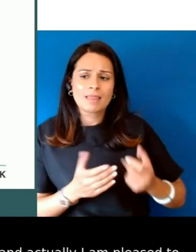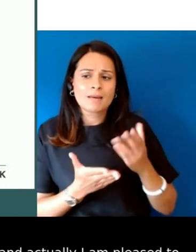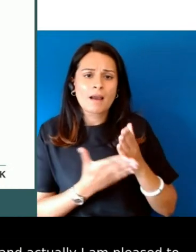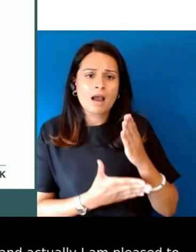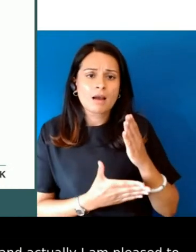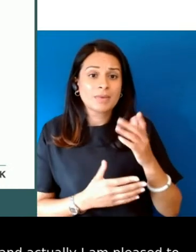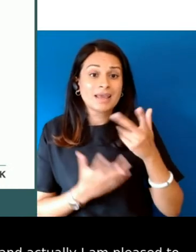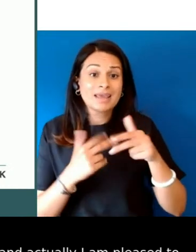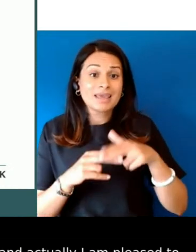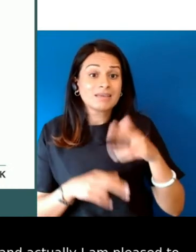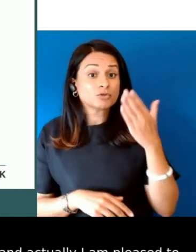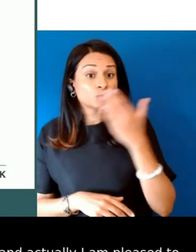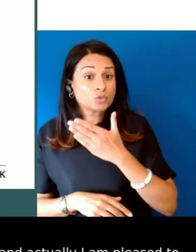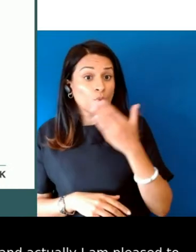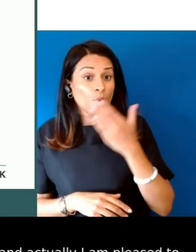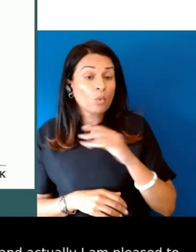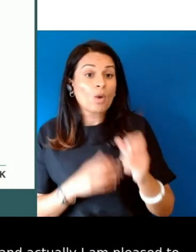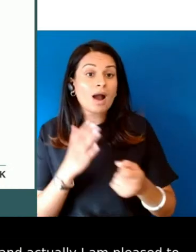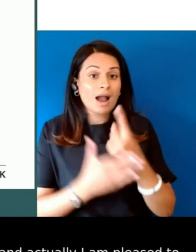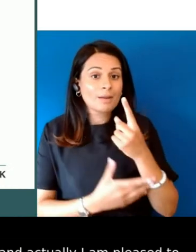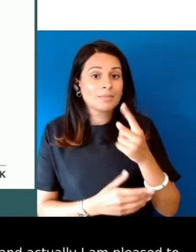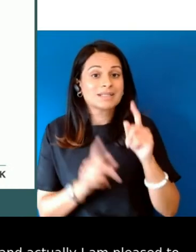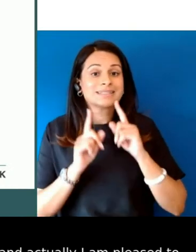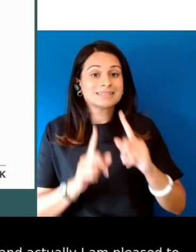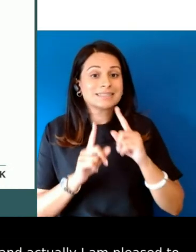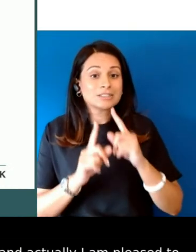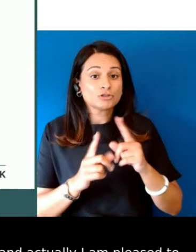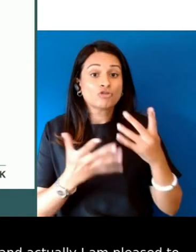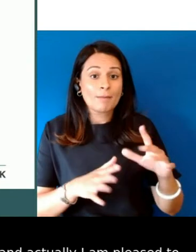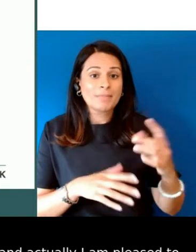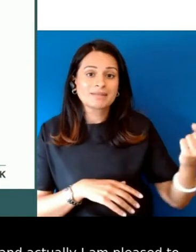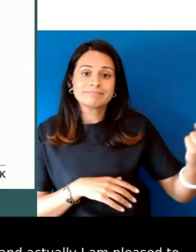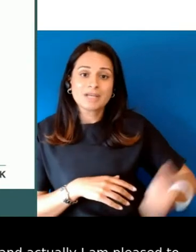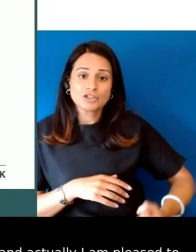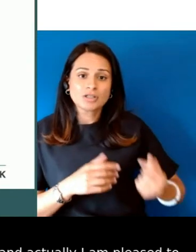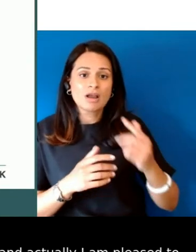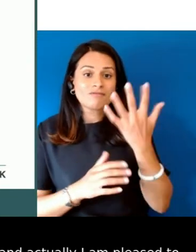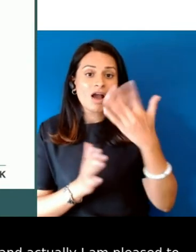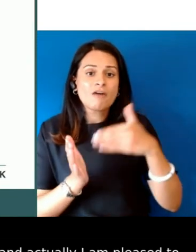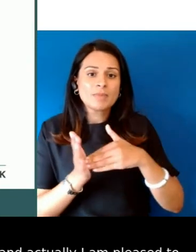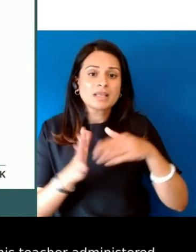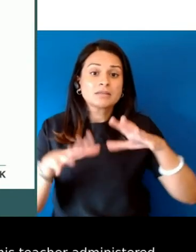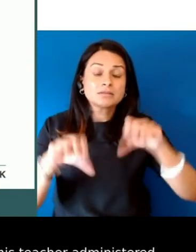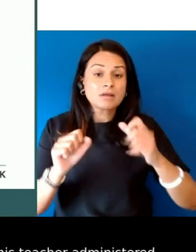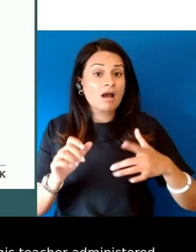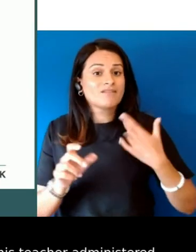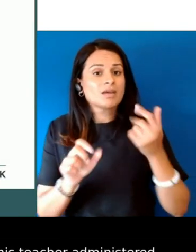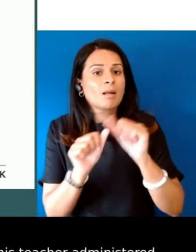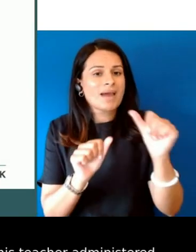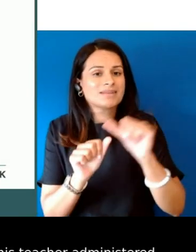his teacher administered adrenaline auto injector and after five minutes started to feel better